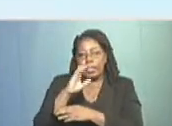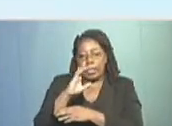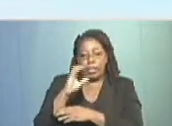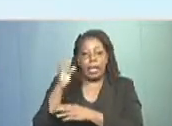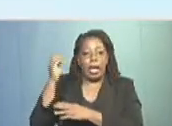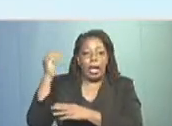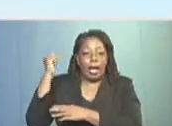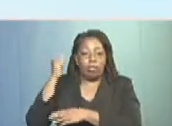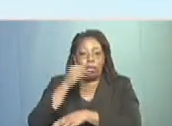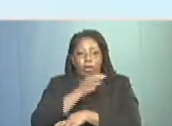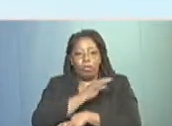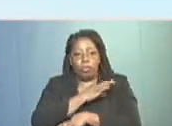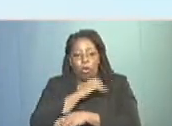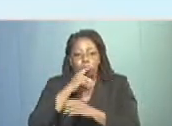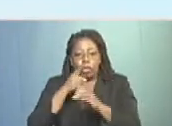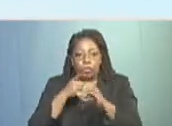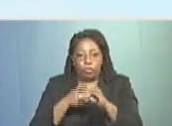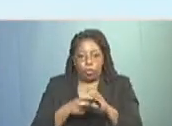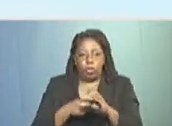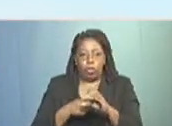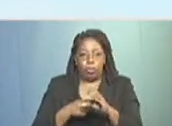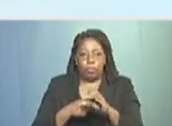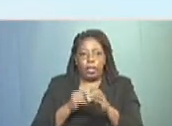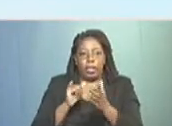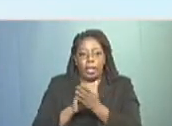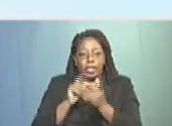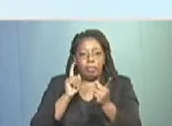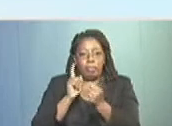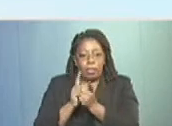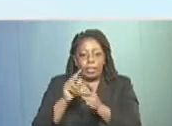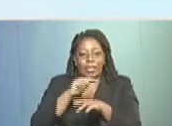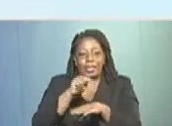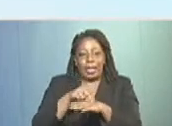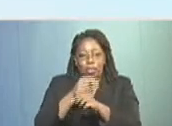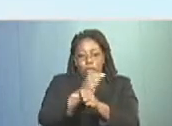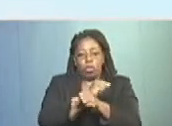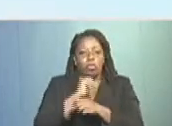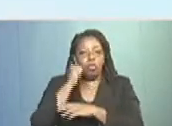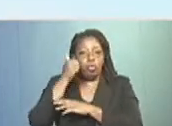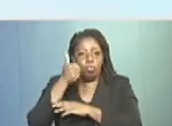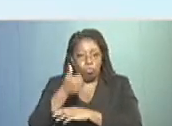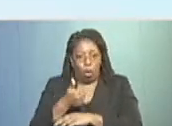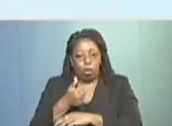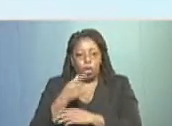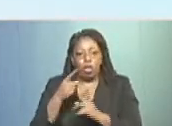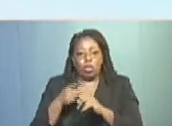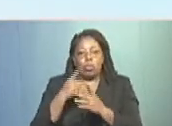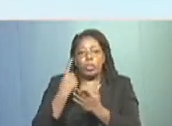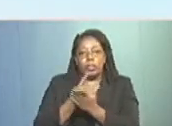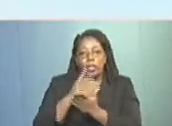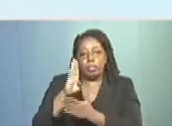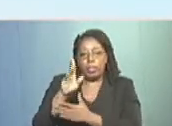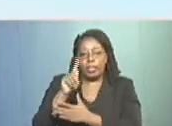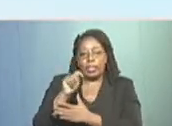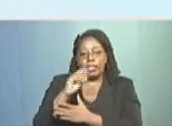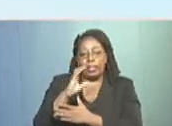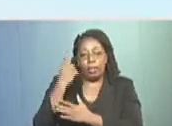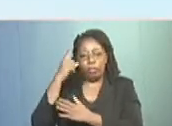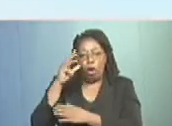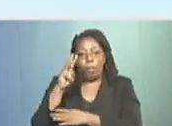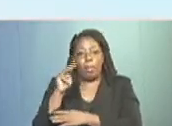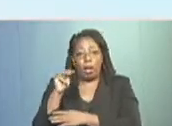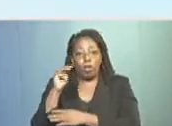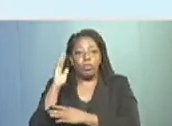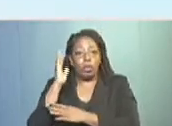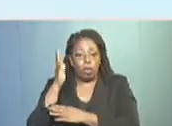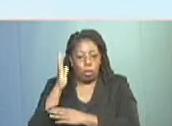Andre Foster, meantime, confirming that his team will meet with the National Security Minister tomorrow to discuss BTC's support for Marcos